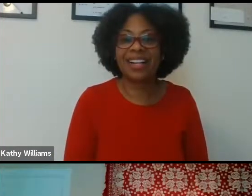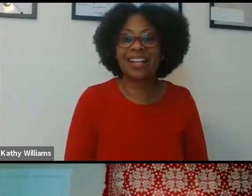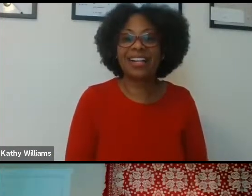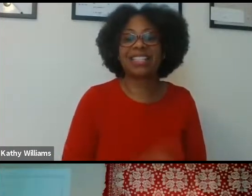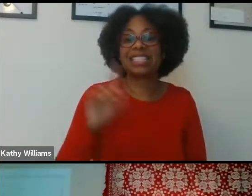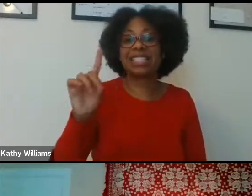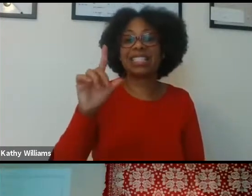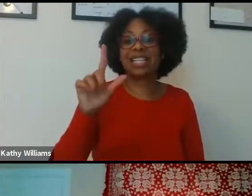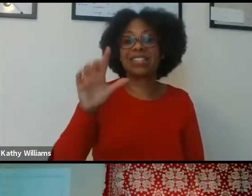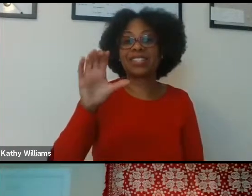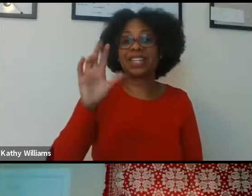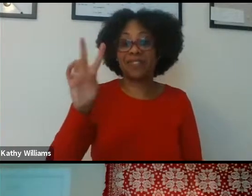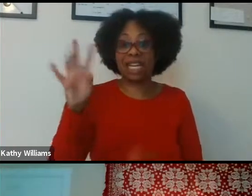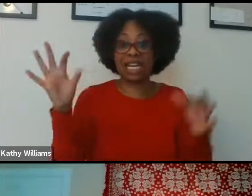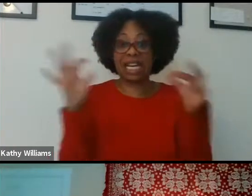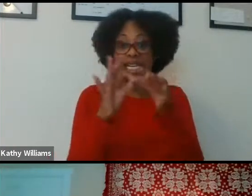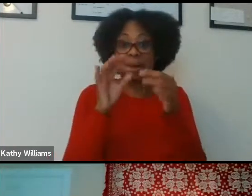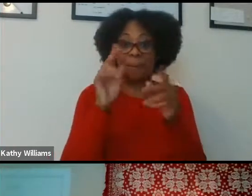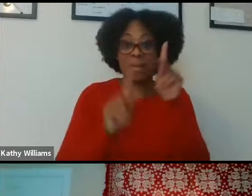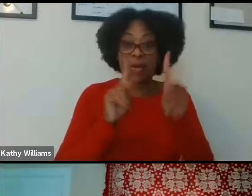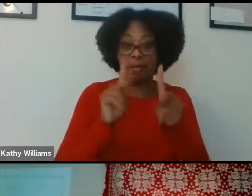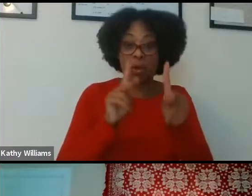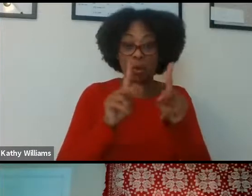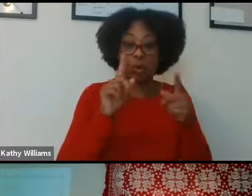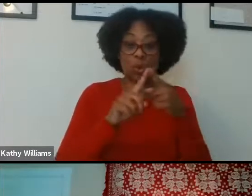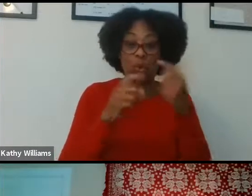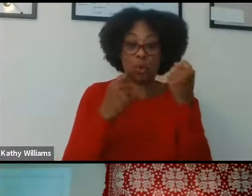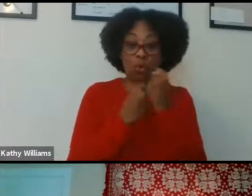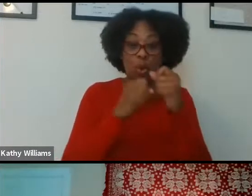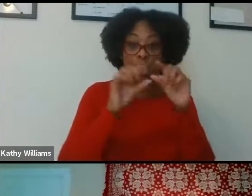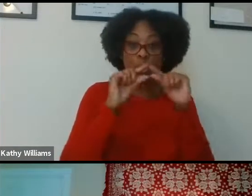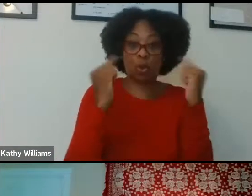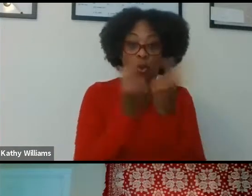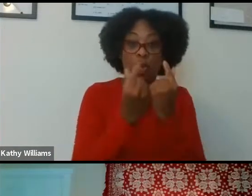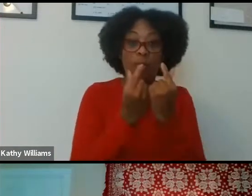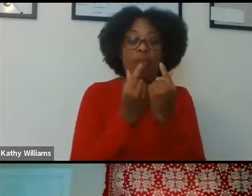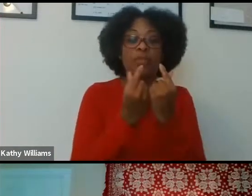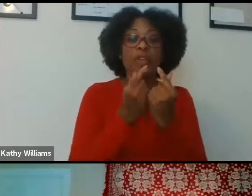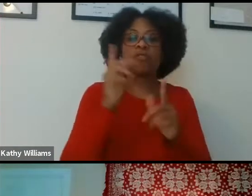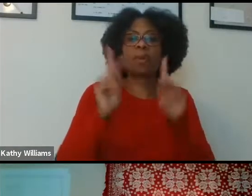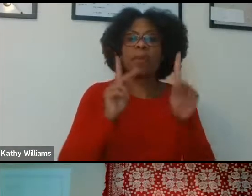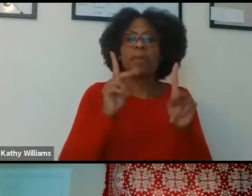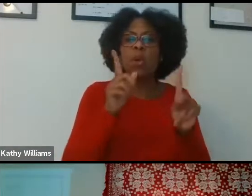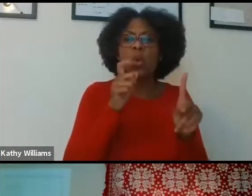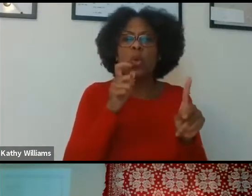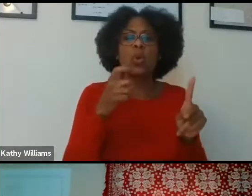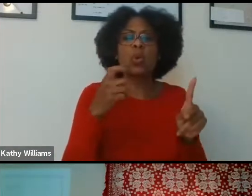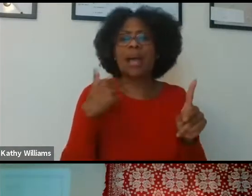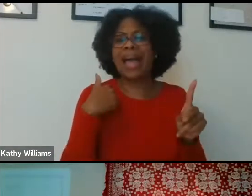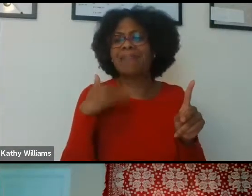dLCV connect people to support groups with people who may have similar experiences or needs?